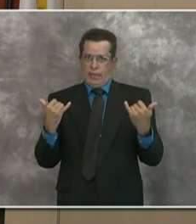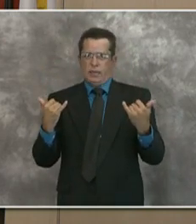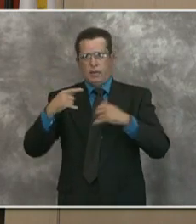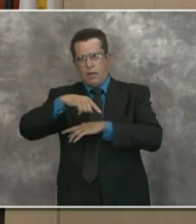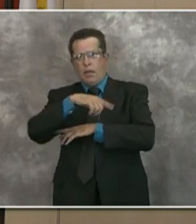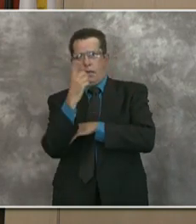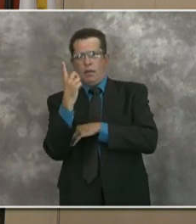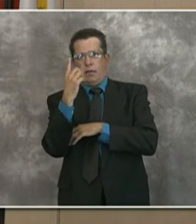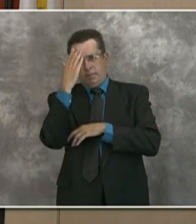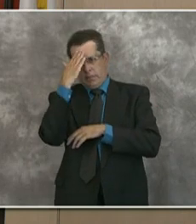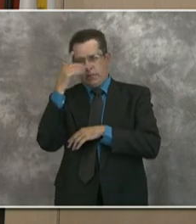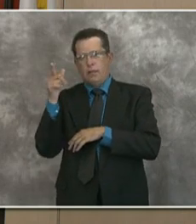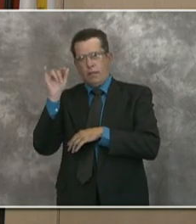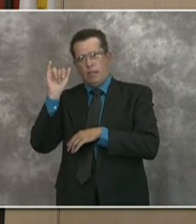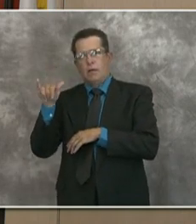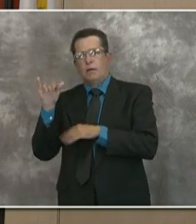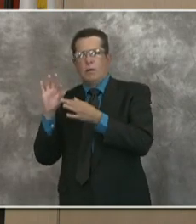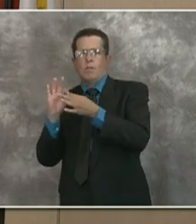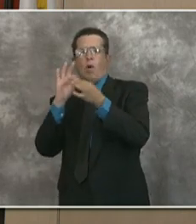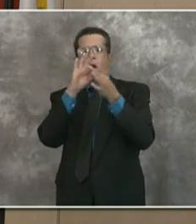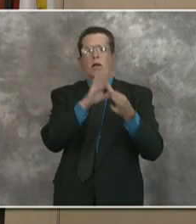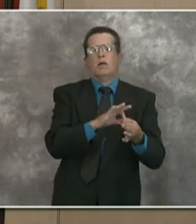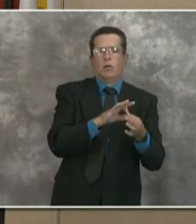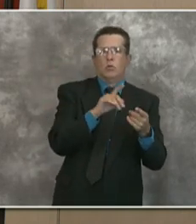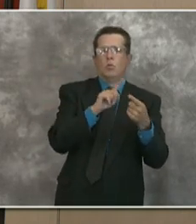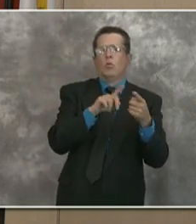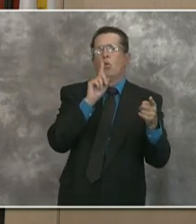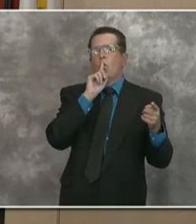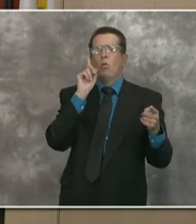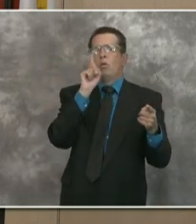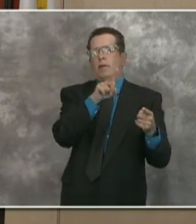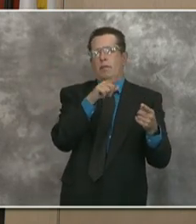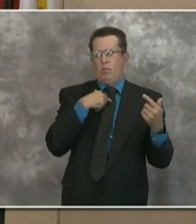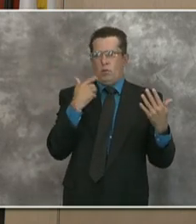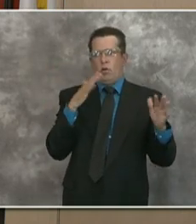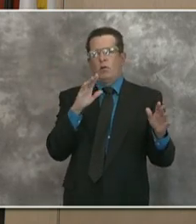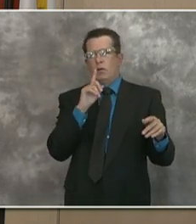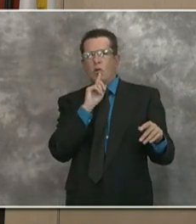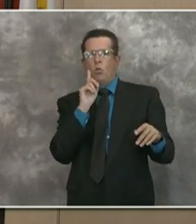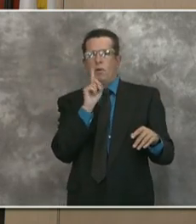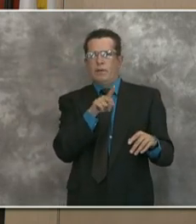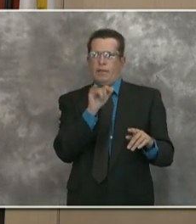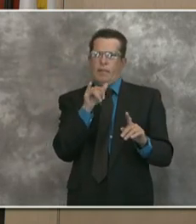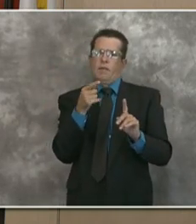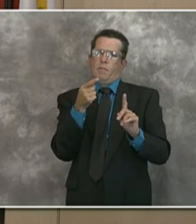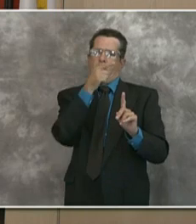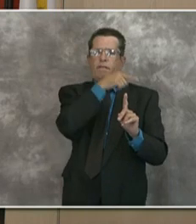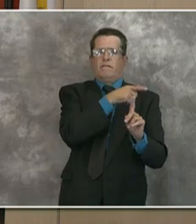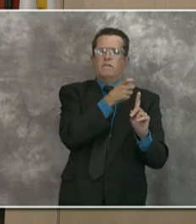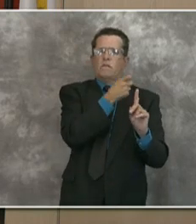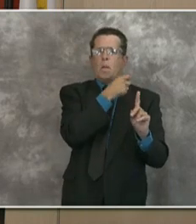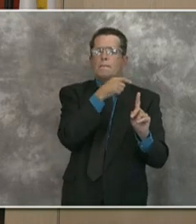because it is an expansion of an order that we already had in place. It kind of stems from